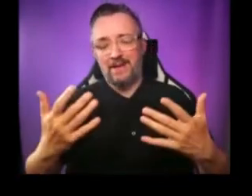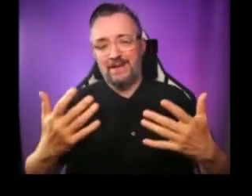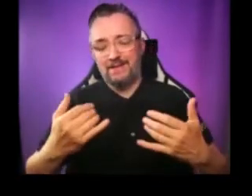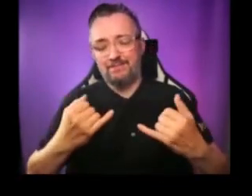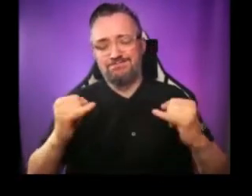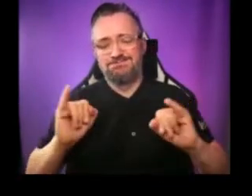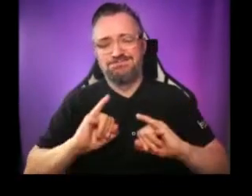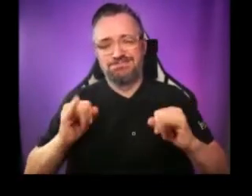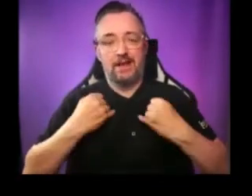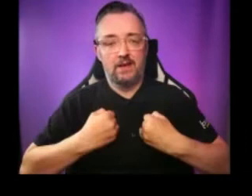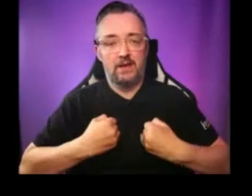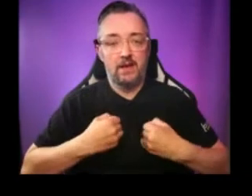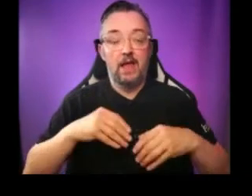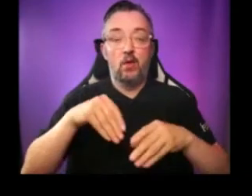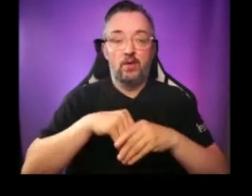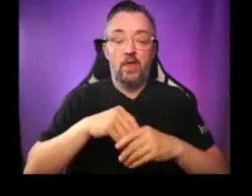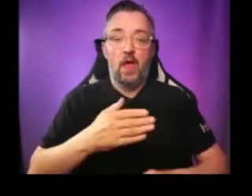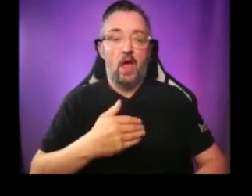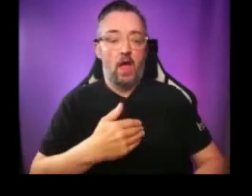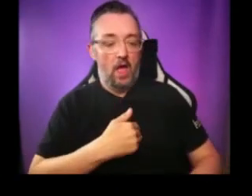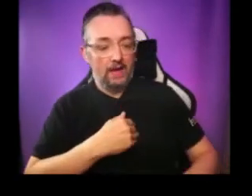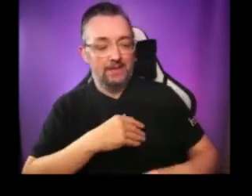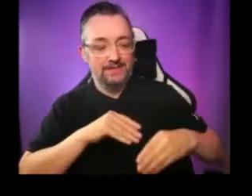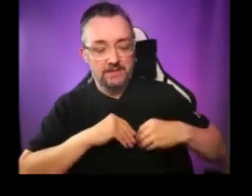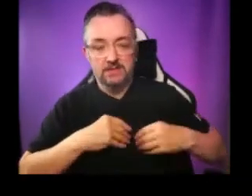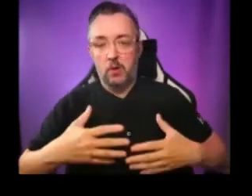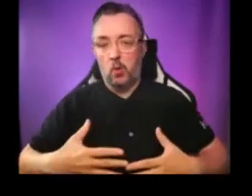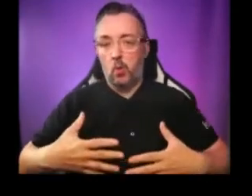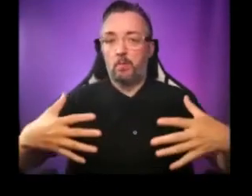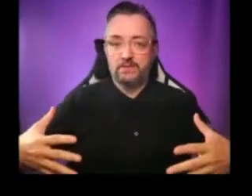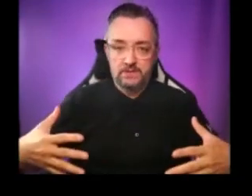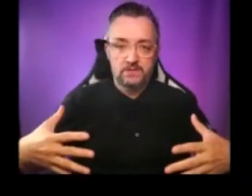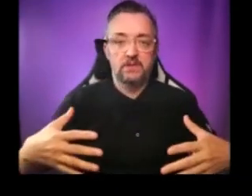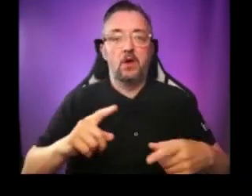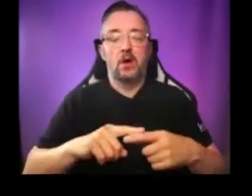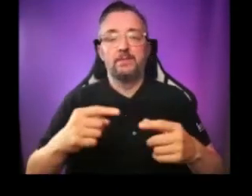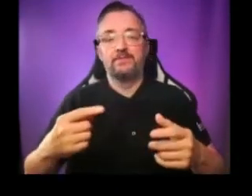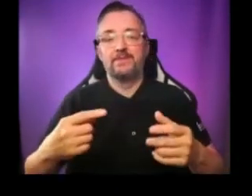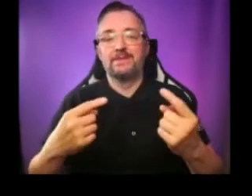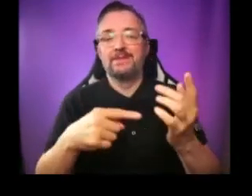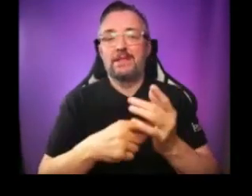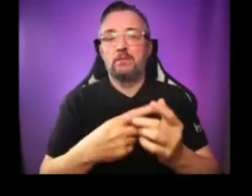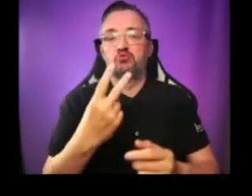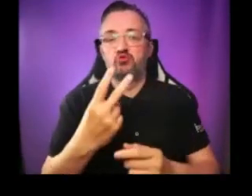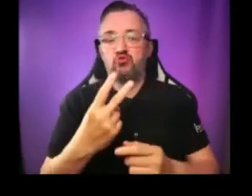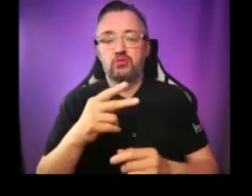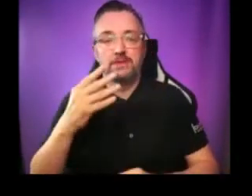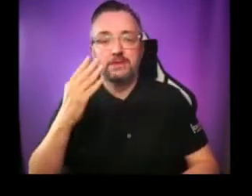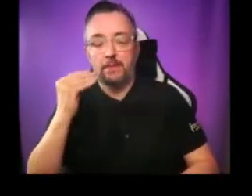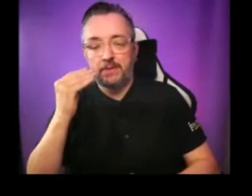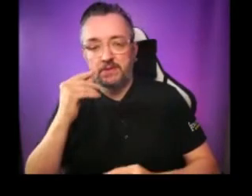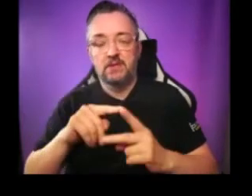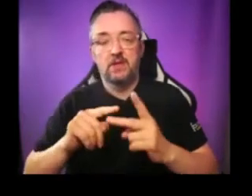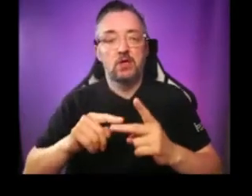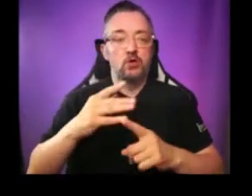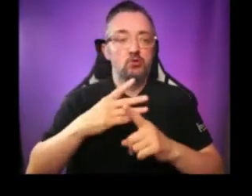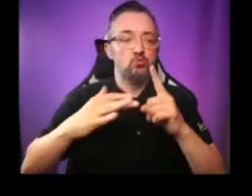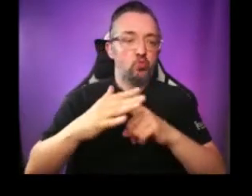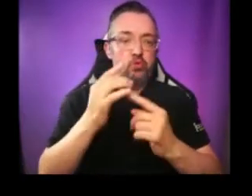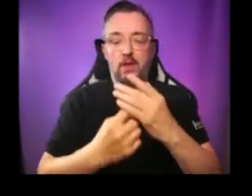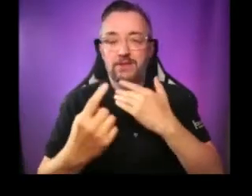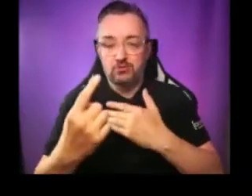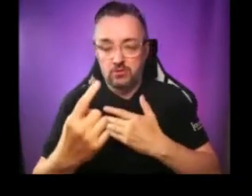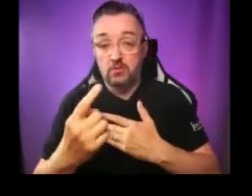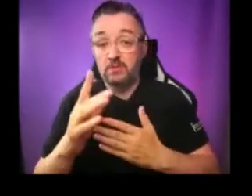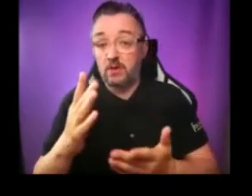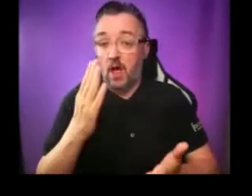including coronary heart disease, obesity, and type 2 diabetes. mental health problems, and social isolation. So